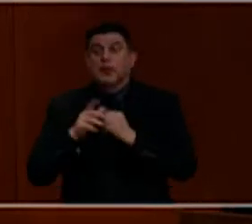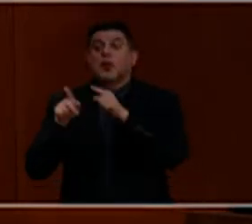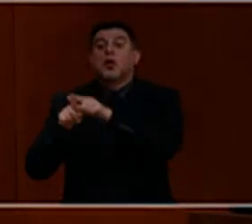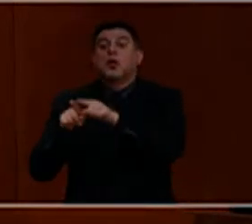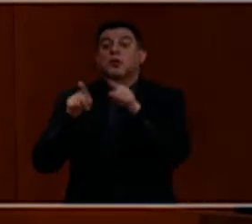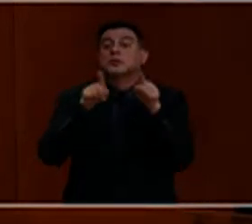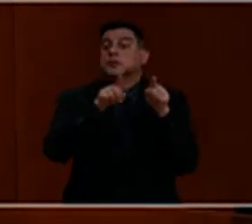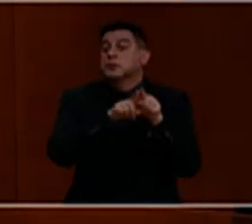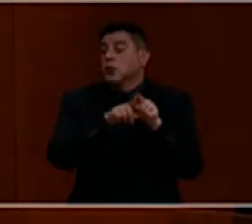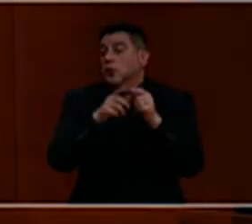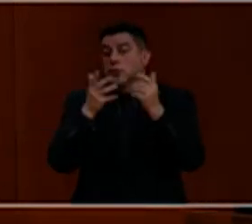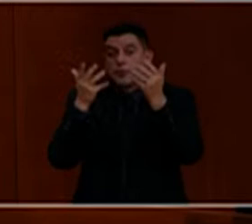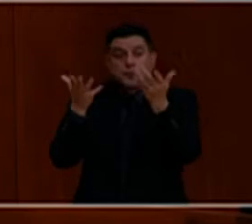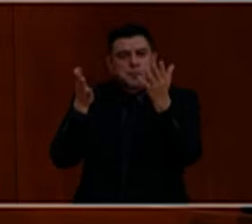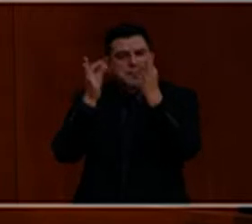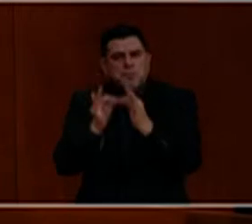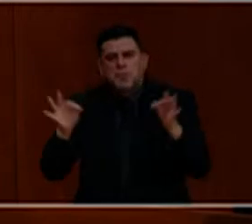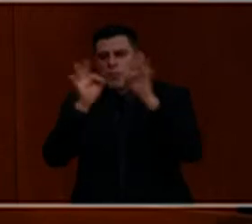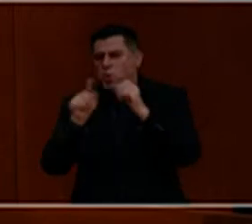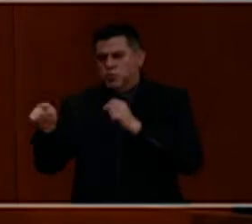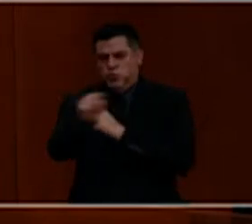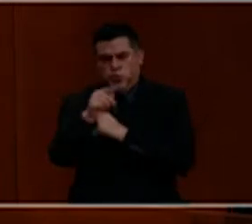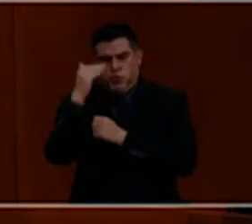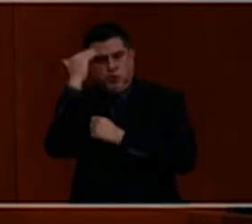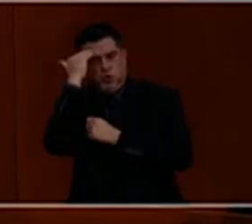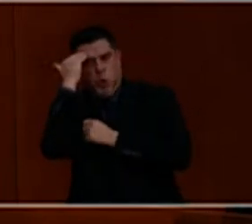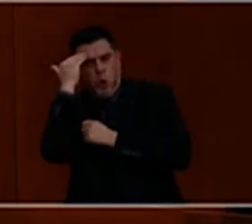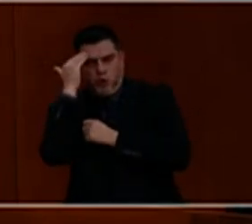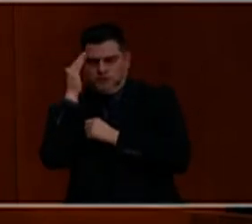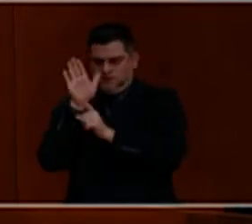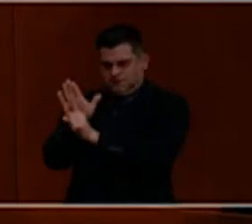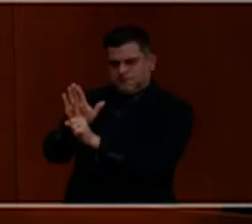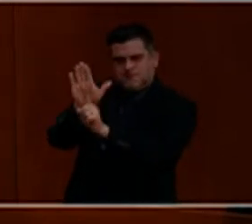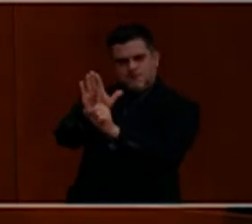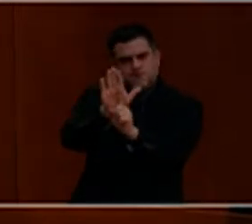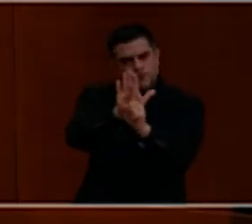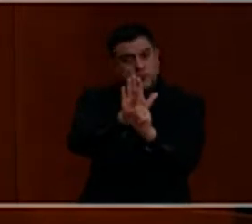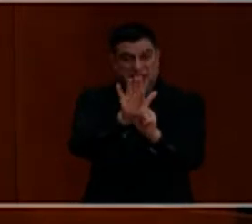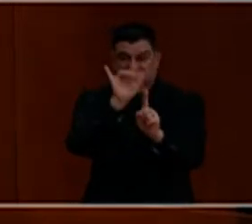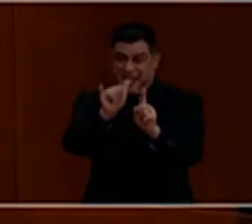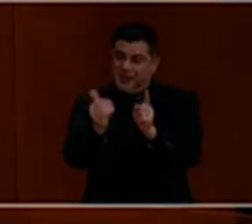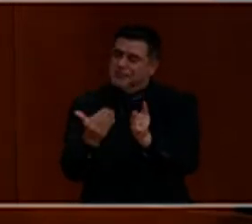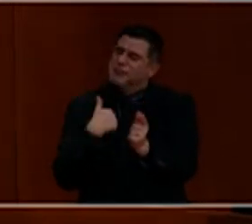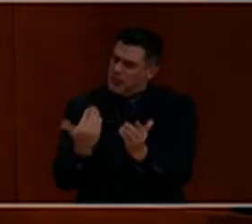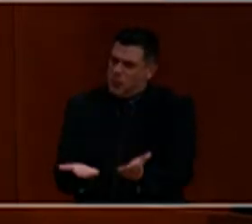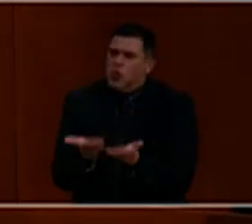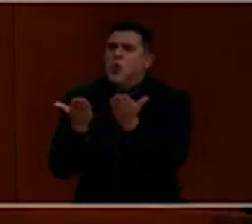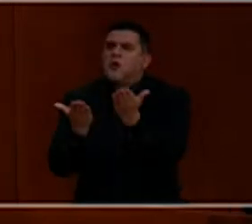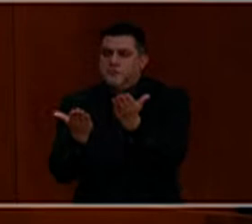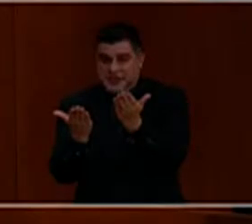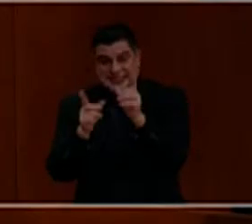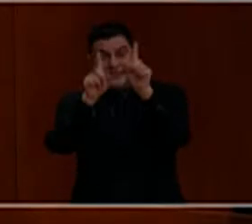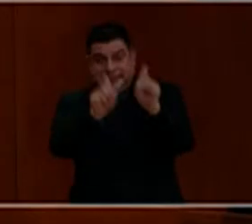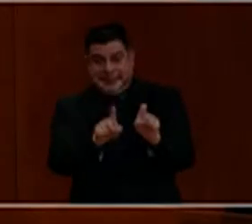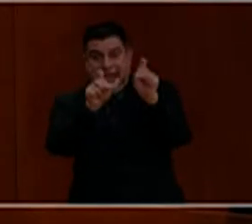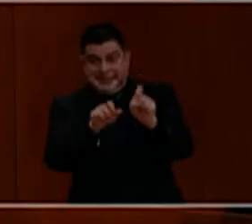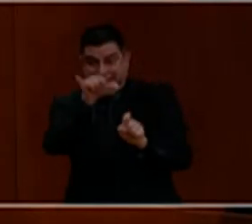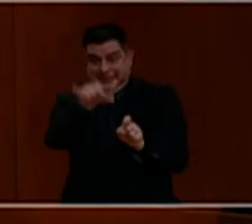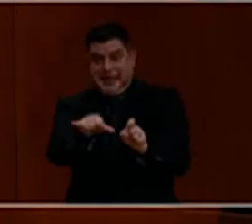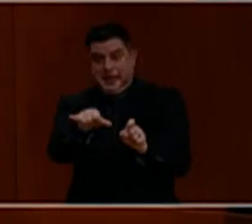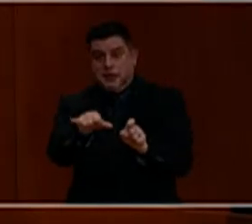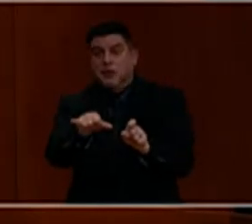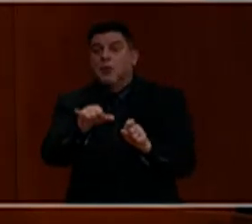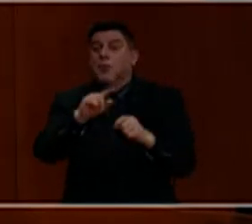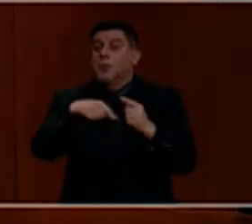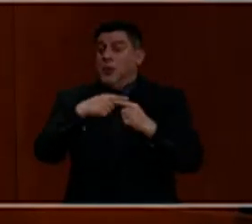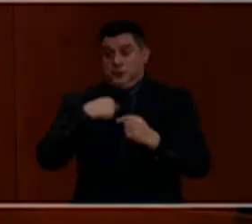that understanding. And so we want to offer it. It also helps us just to see how that's progressing. When we started doing antibody testing